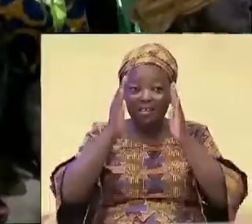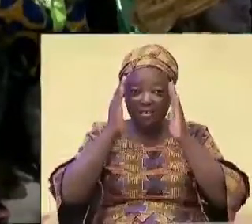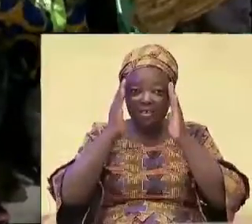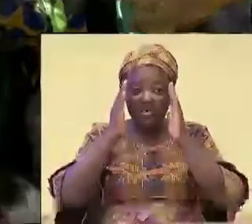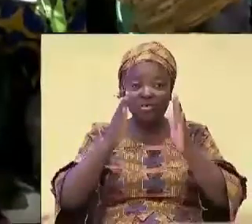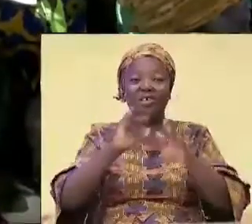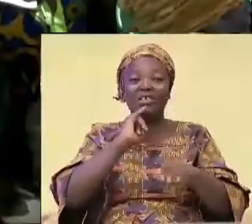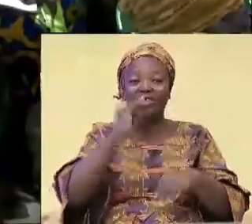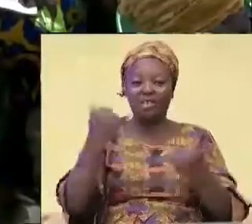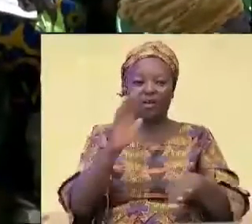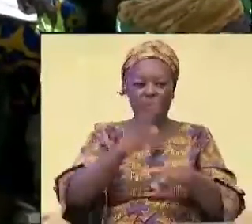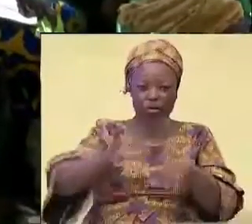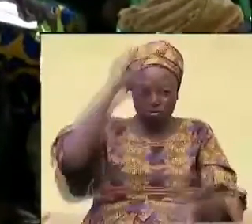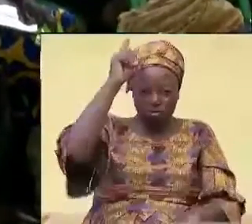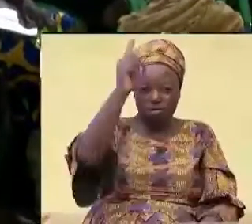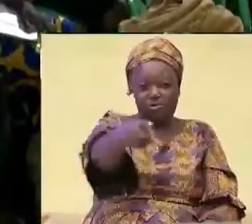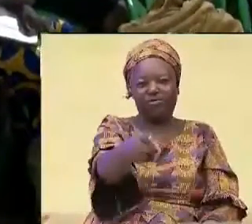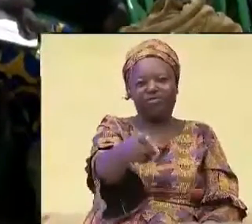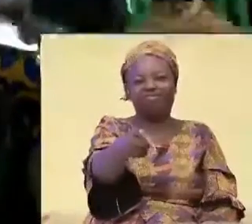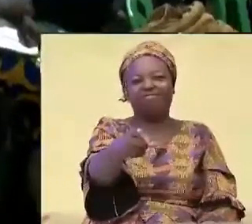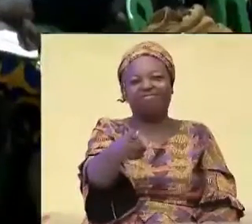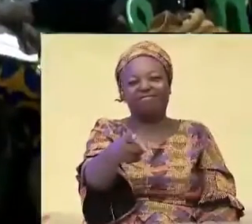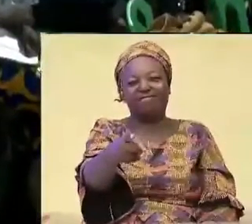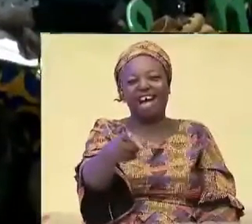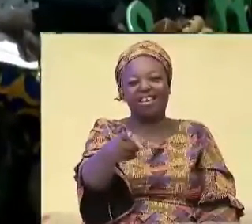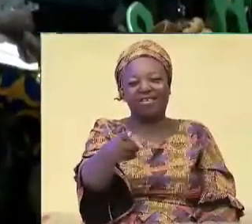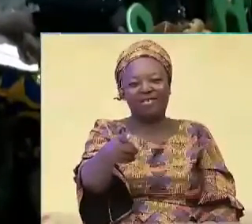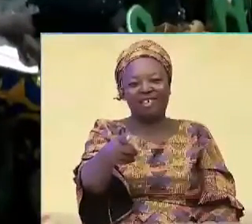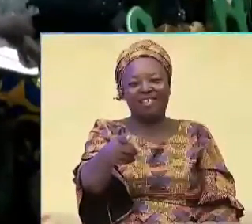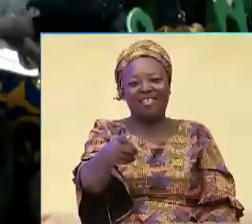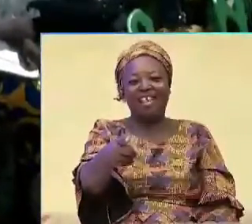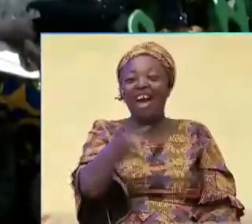His attention is now on you.